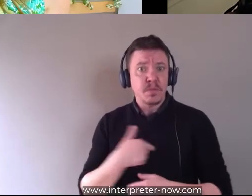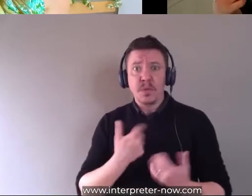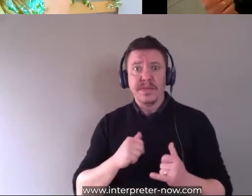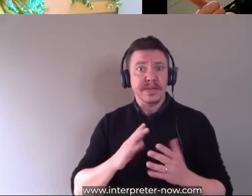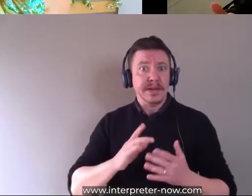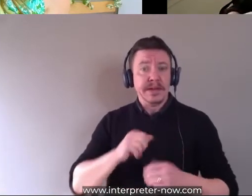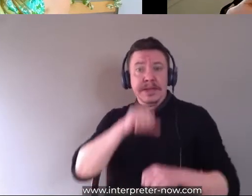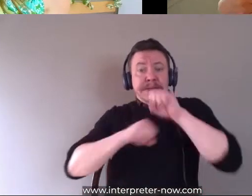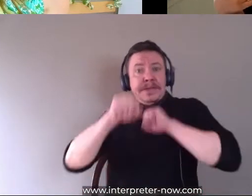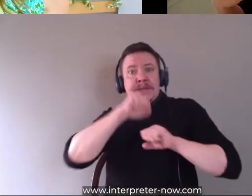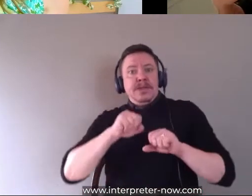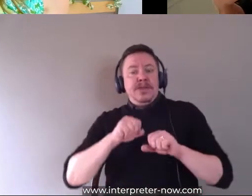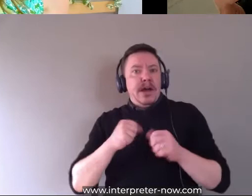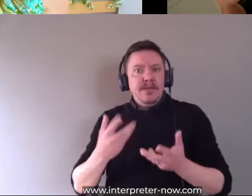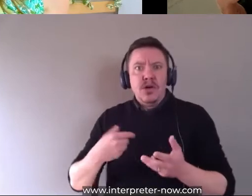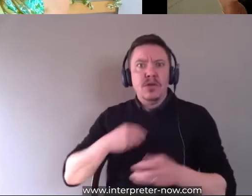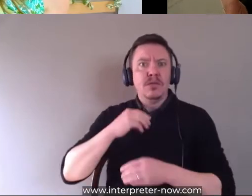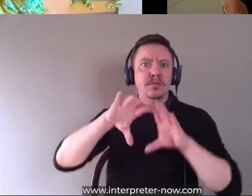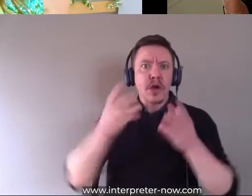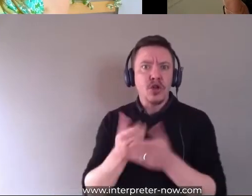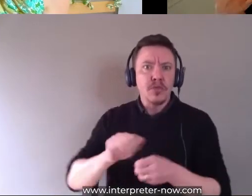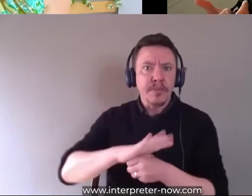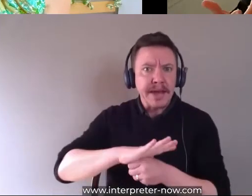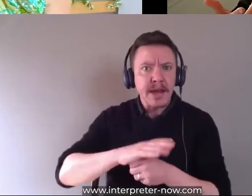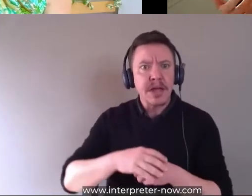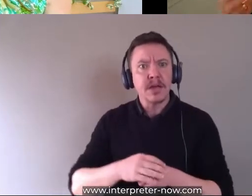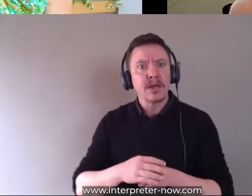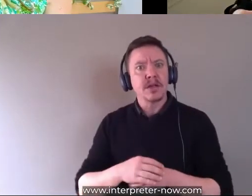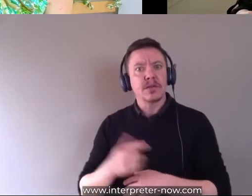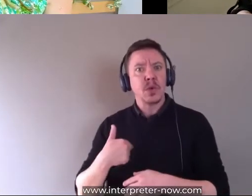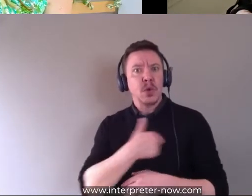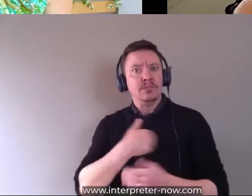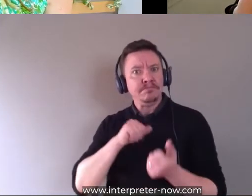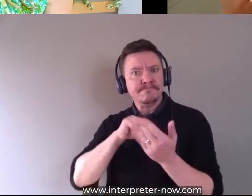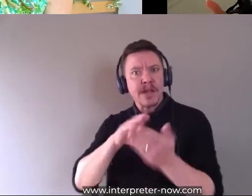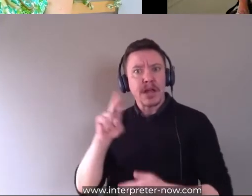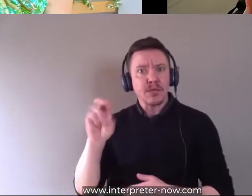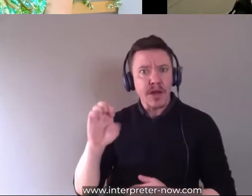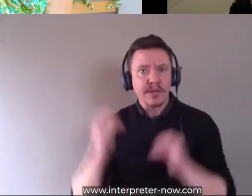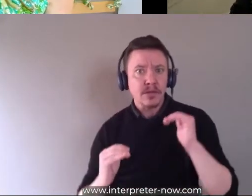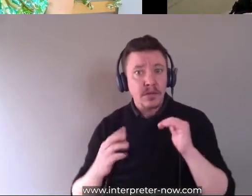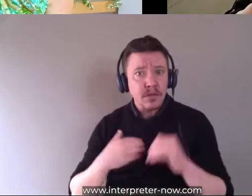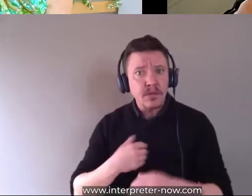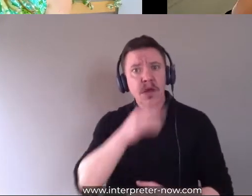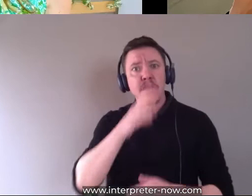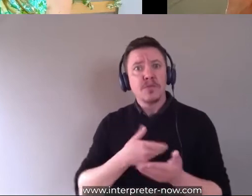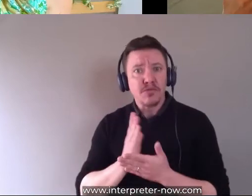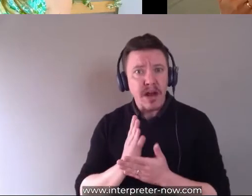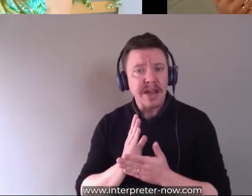here. We've got a global pandemic. We've got this reckoning with race here in America. Women's rights are under attack.